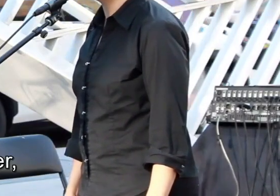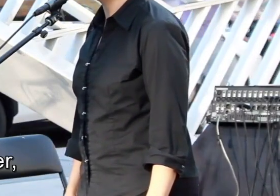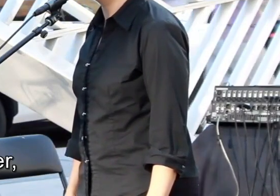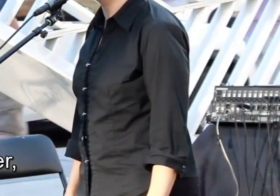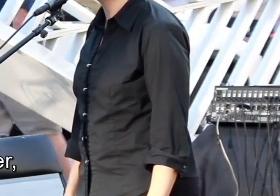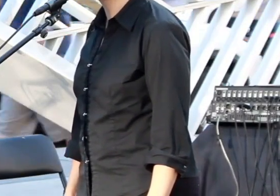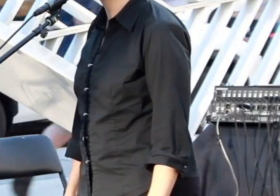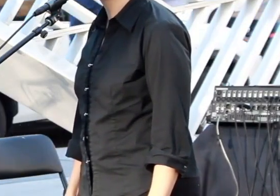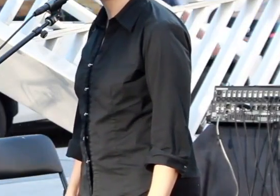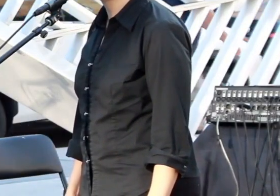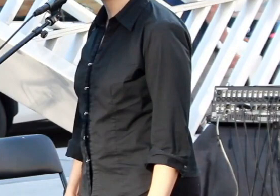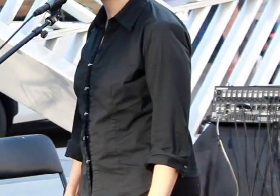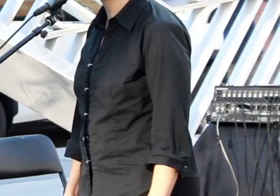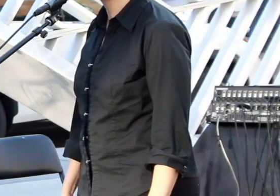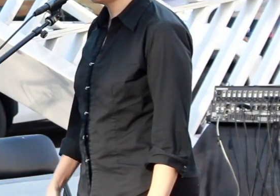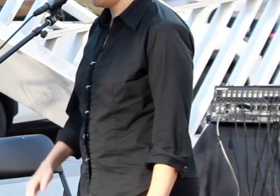And I wonder,